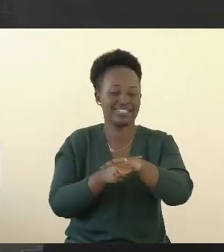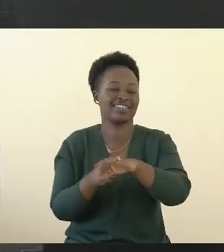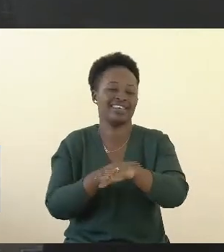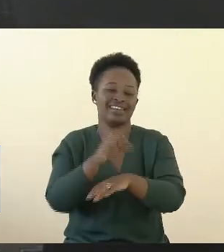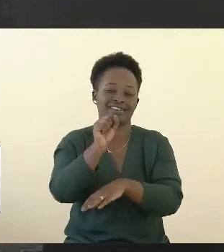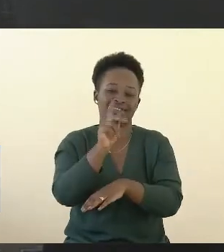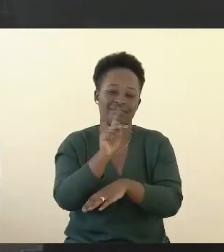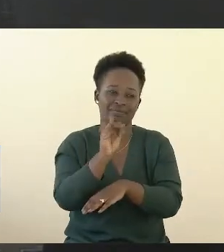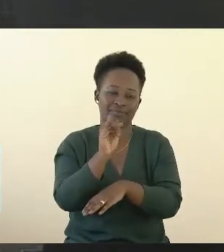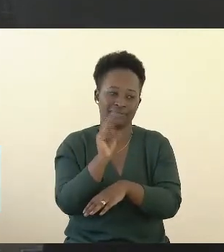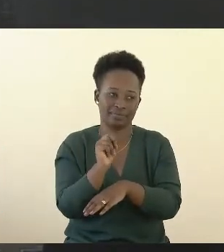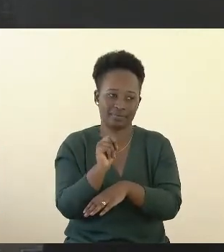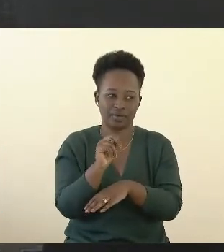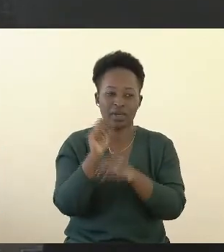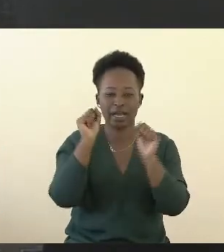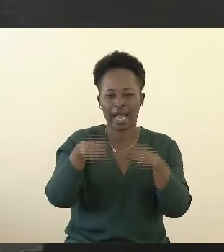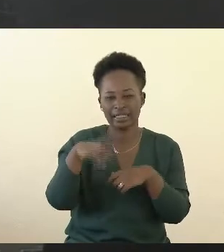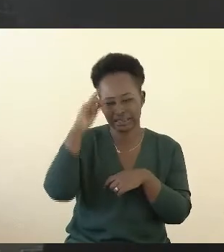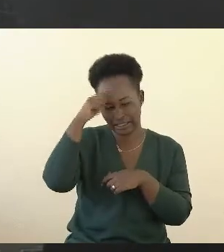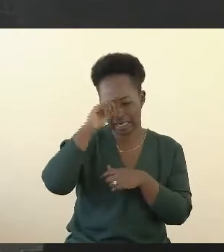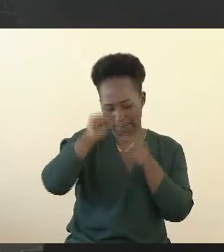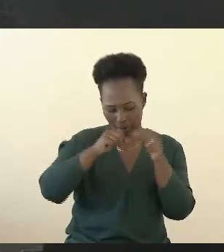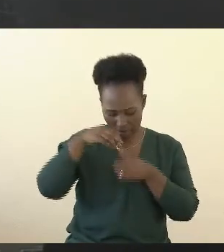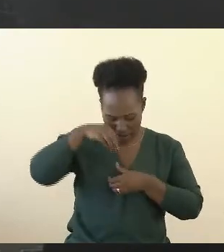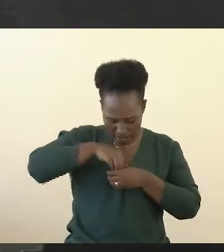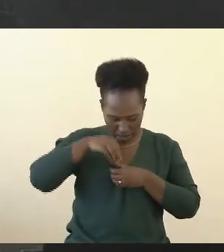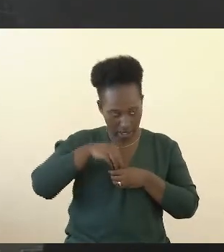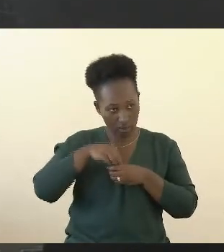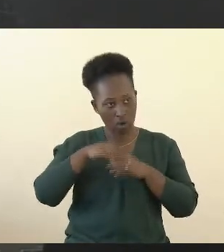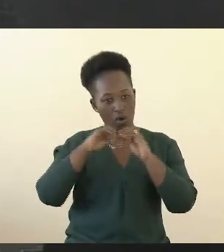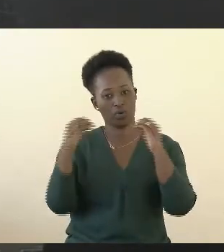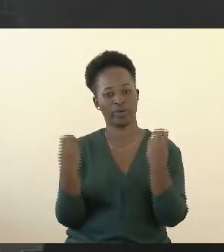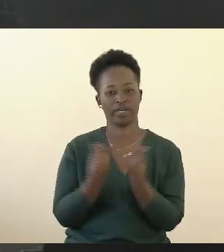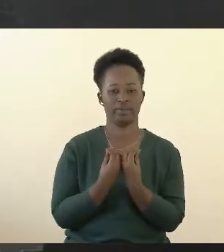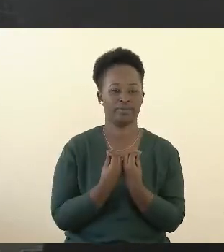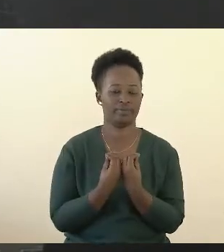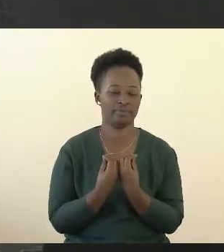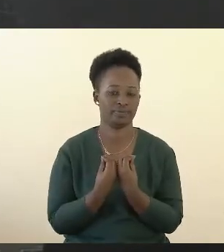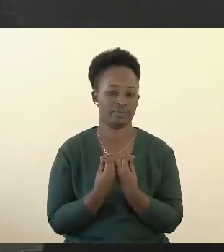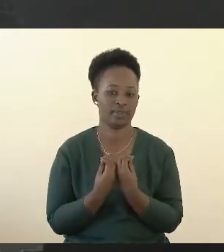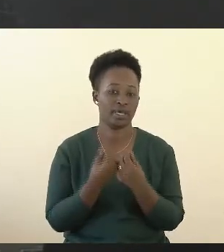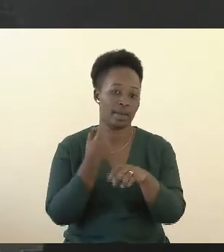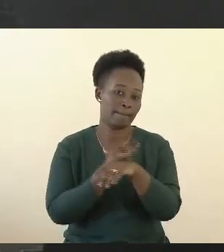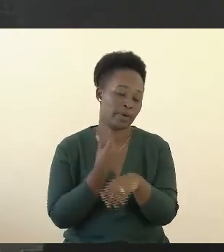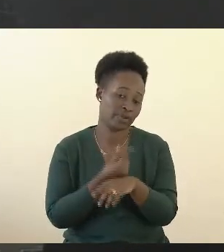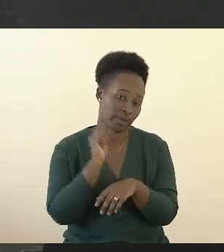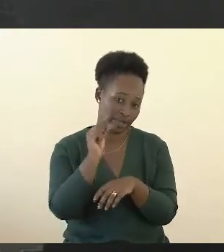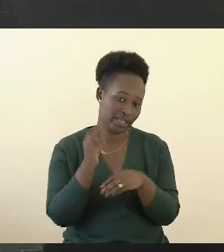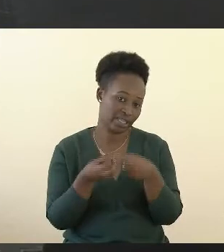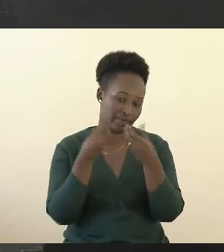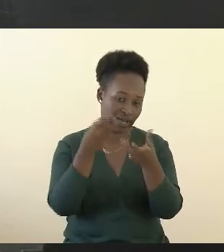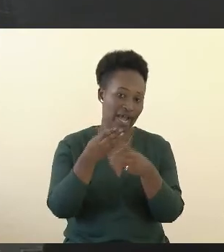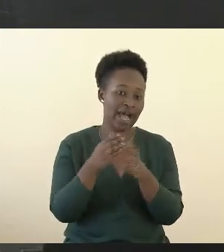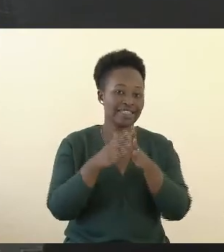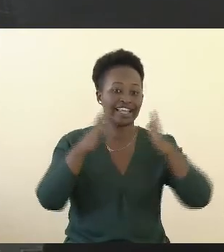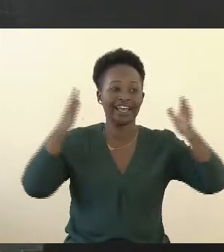organ? So think about it. And meanwhile, in the meantime, I will give you the largest internal